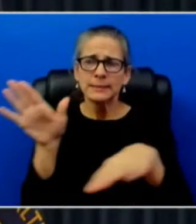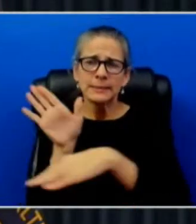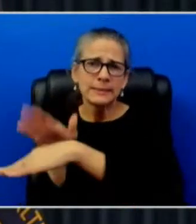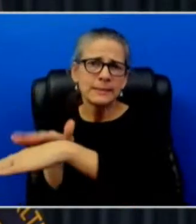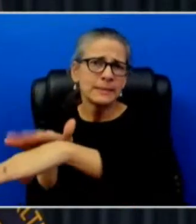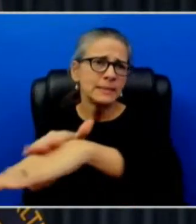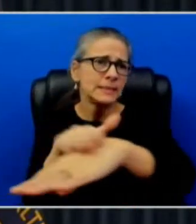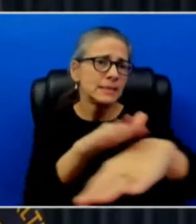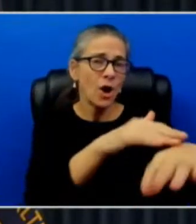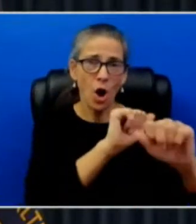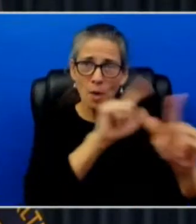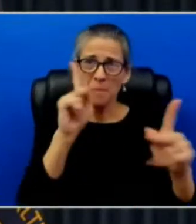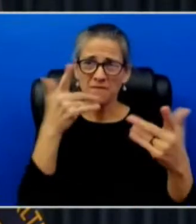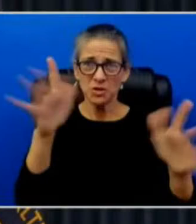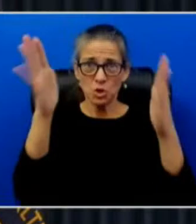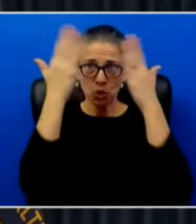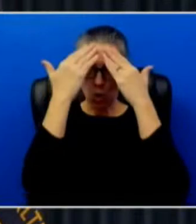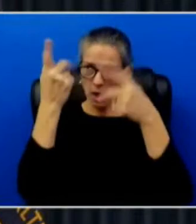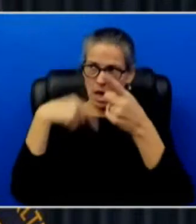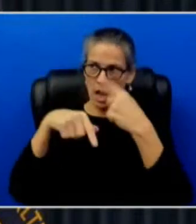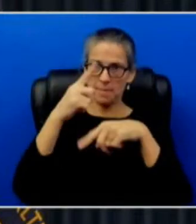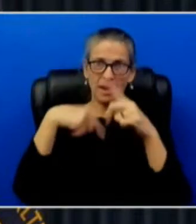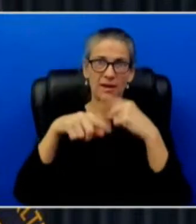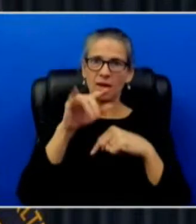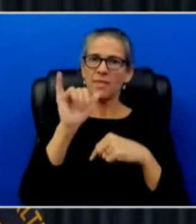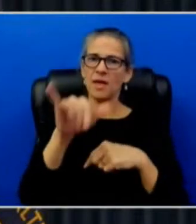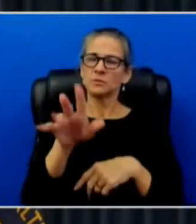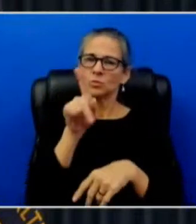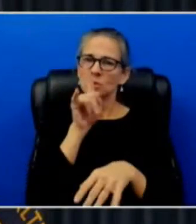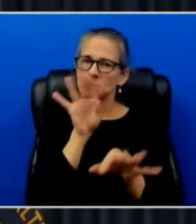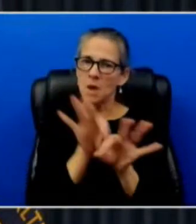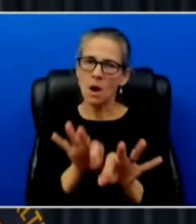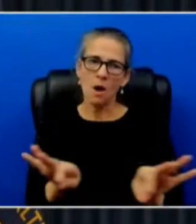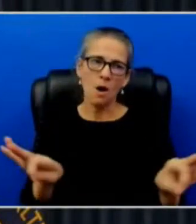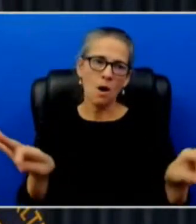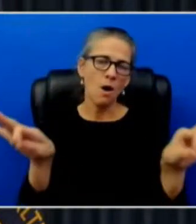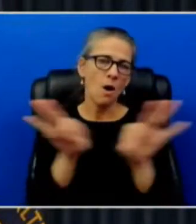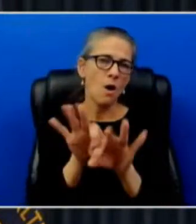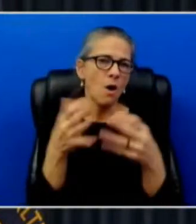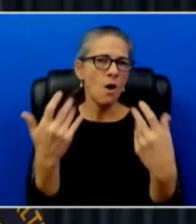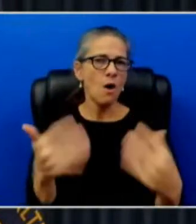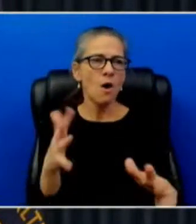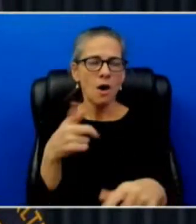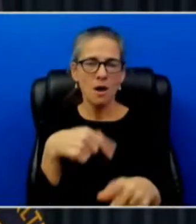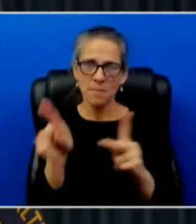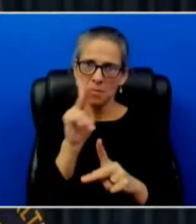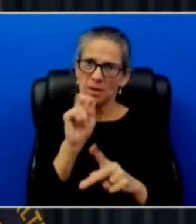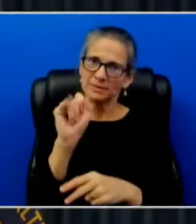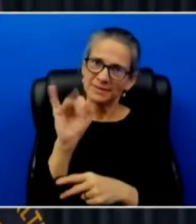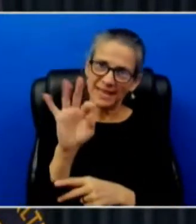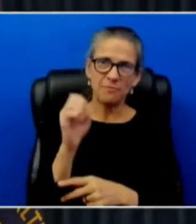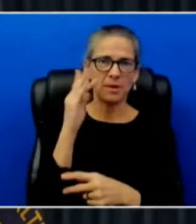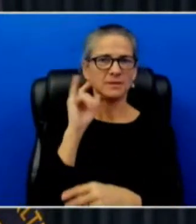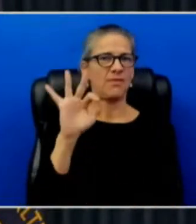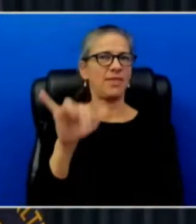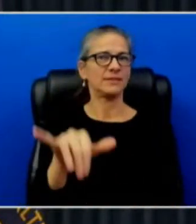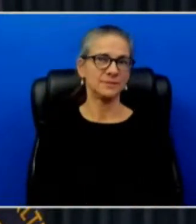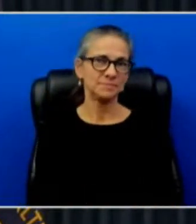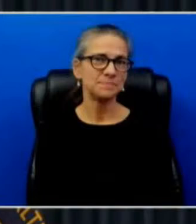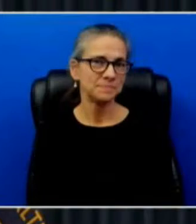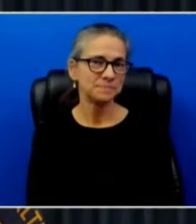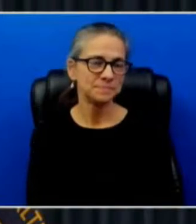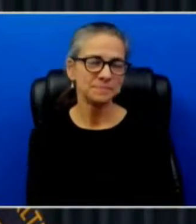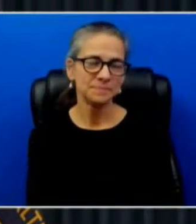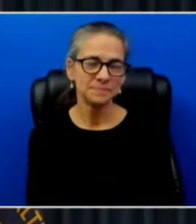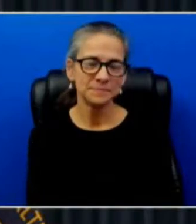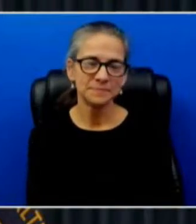was coming, and that is invaluable to the safety of our fellow Kentuckians, our neighbors and friends.